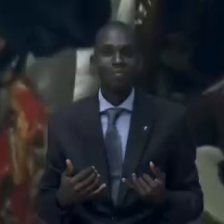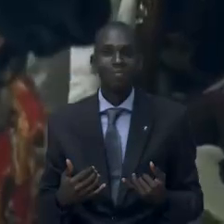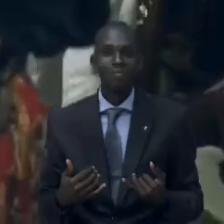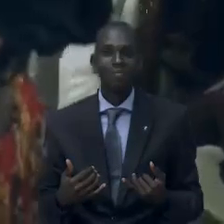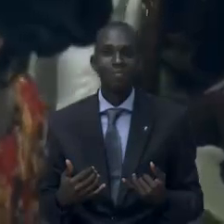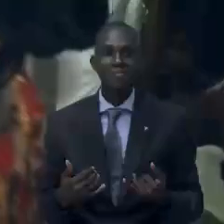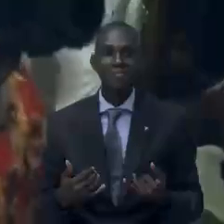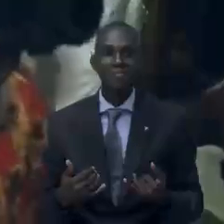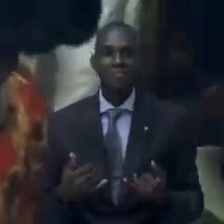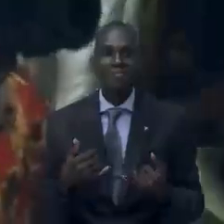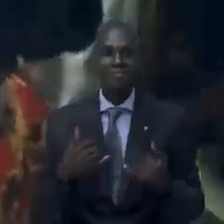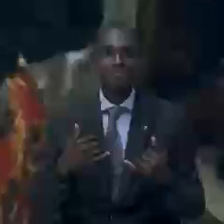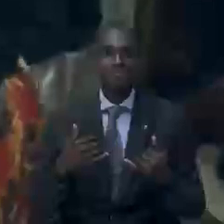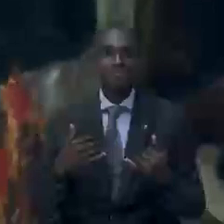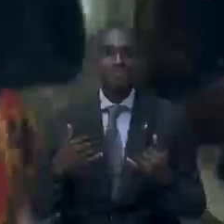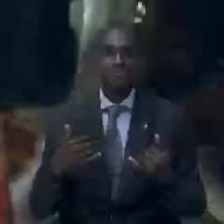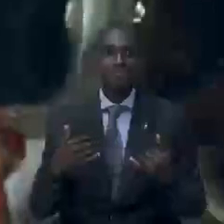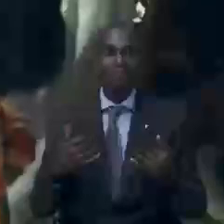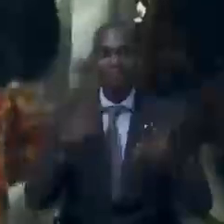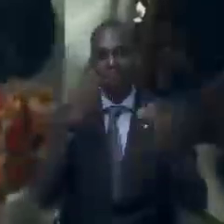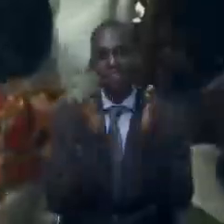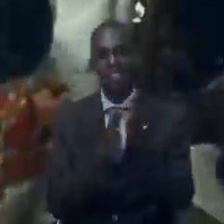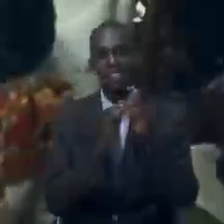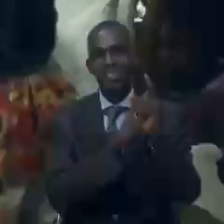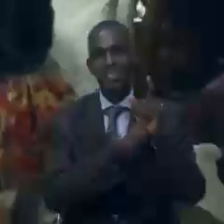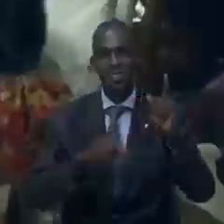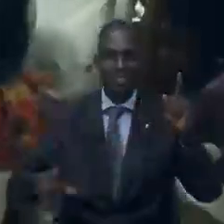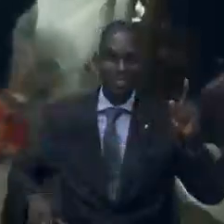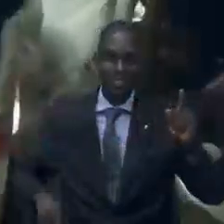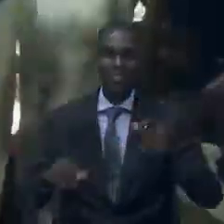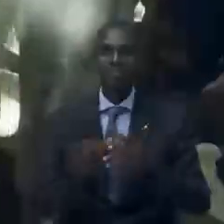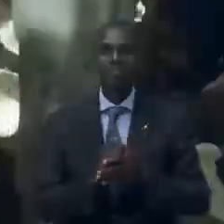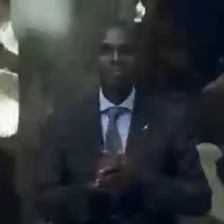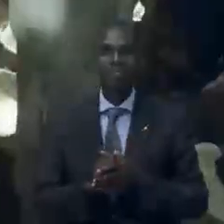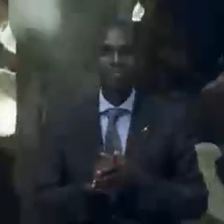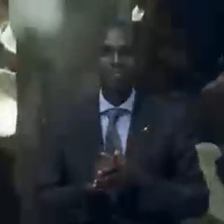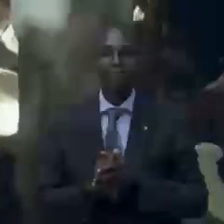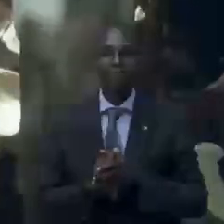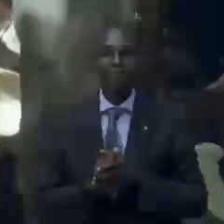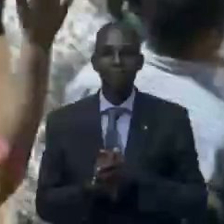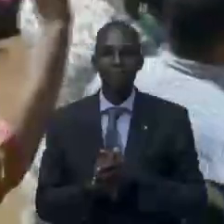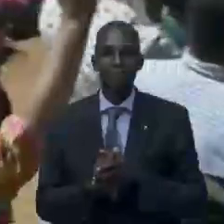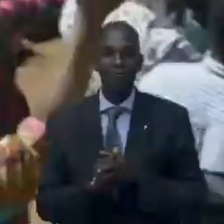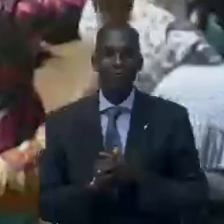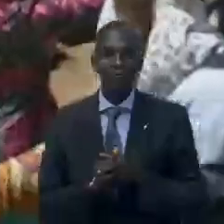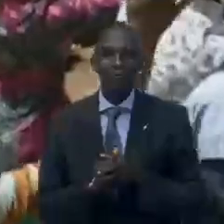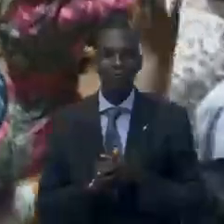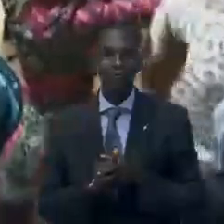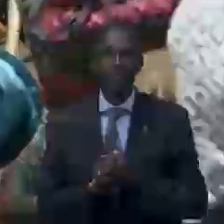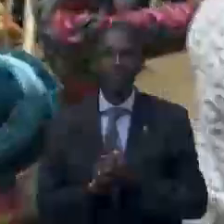If you believe that your solution is here tonight, I said, praise the Lord.